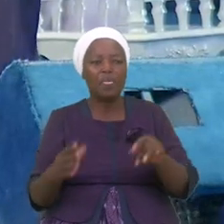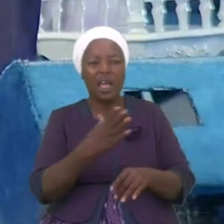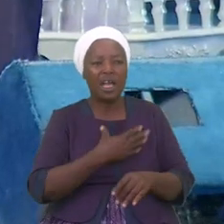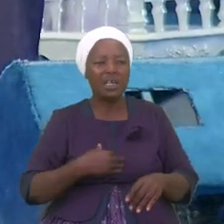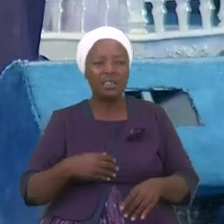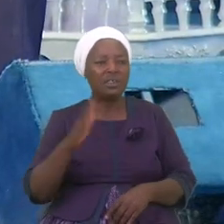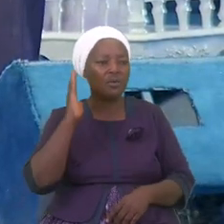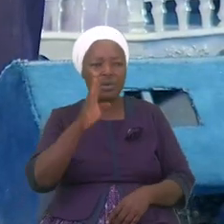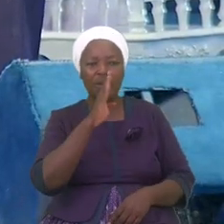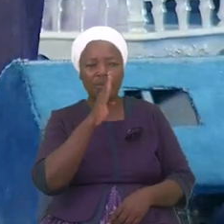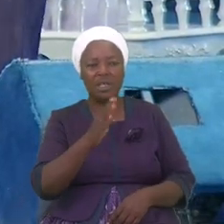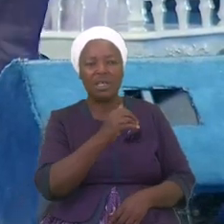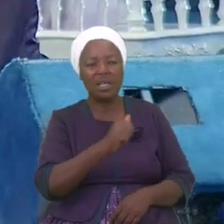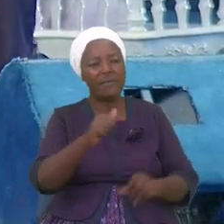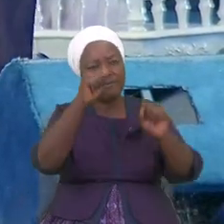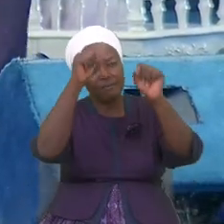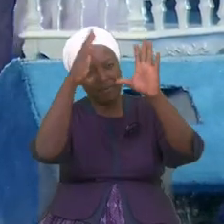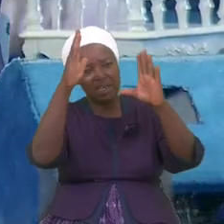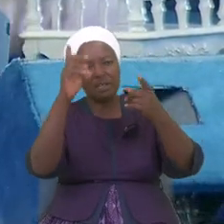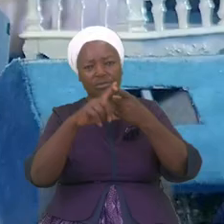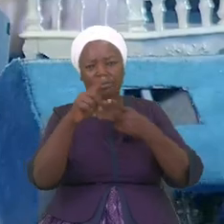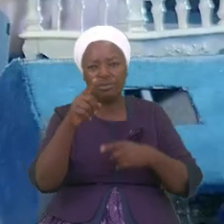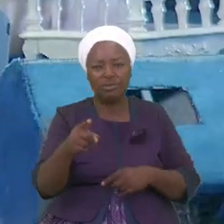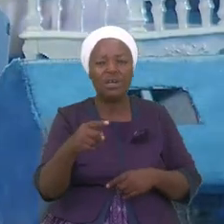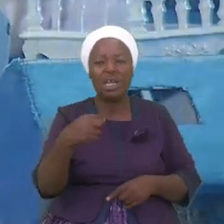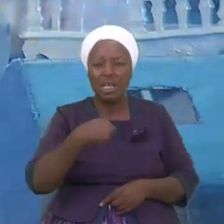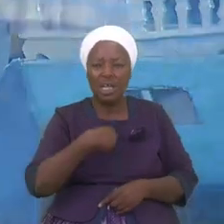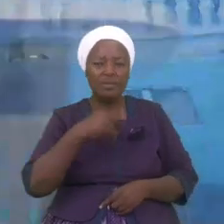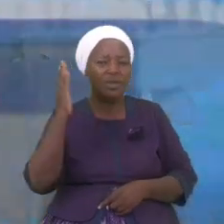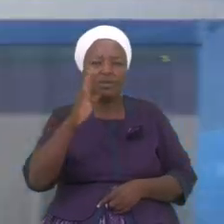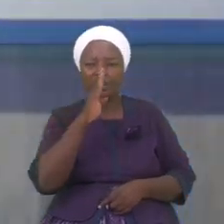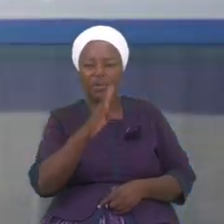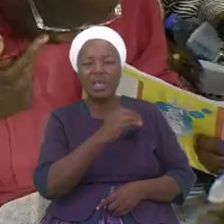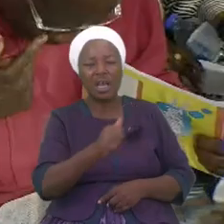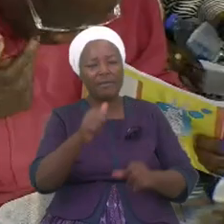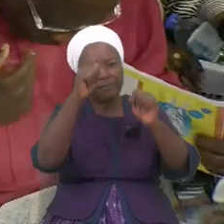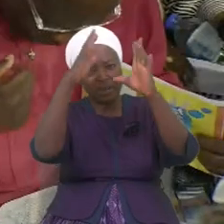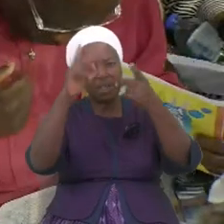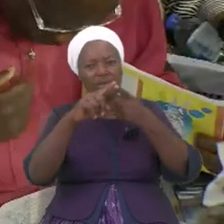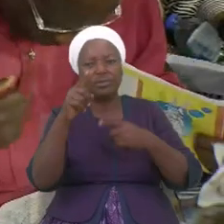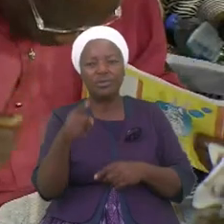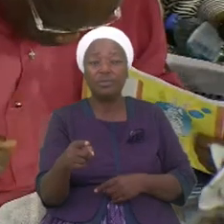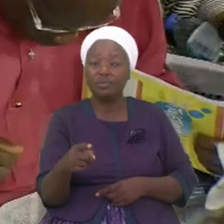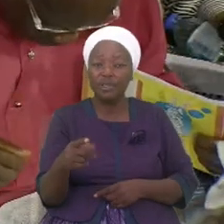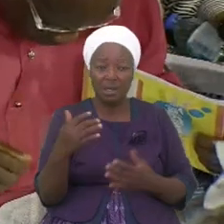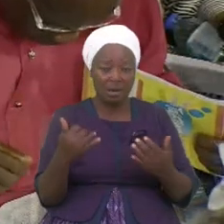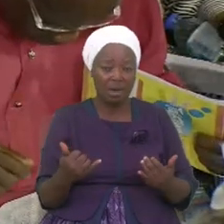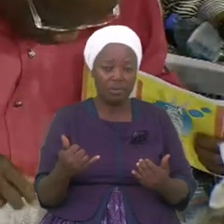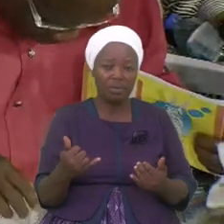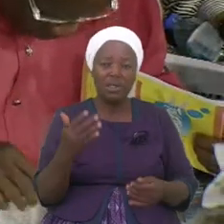a father unto you. I will be a father unto you. Now, there